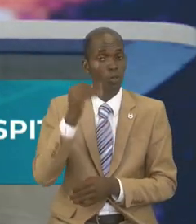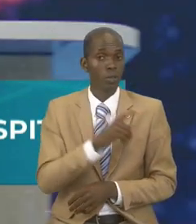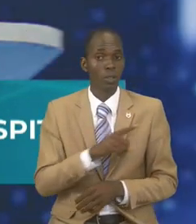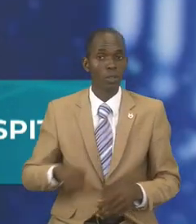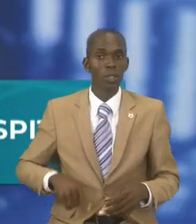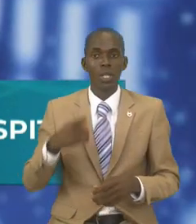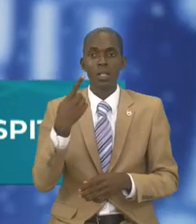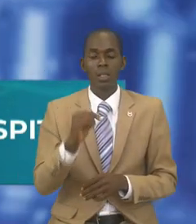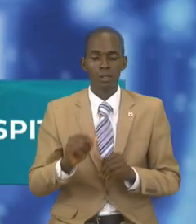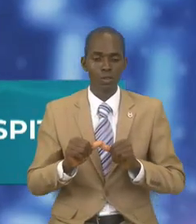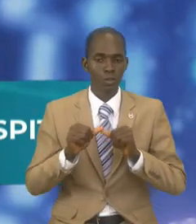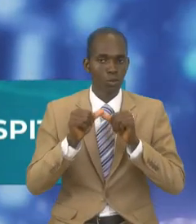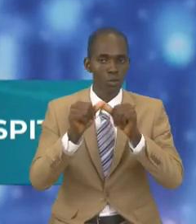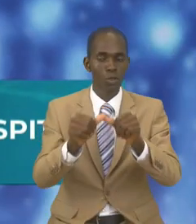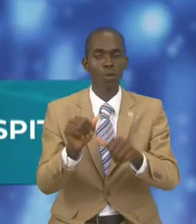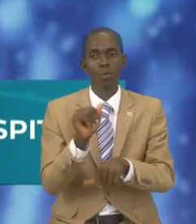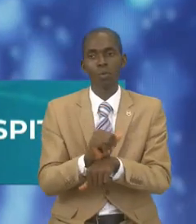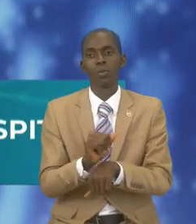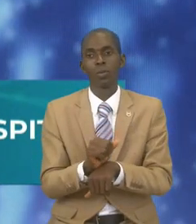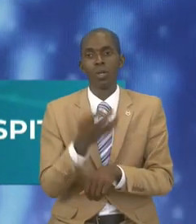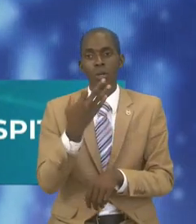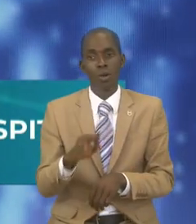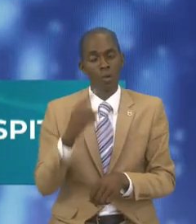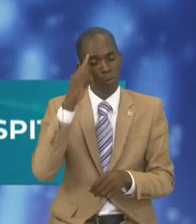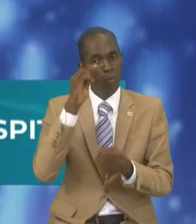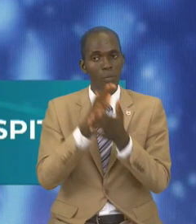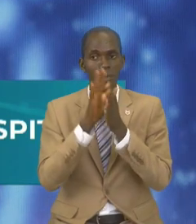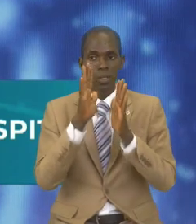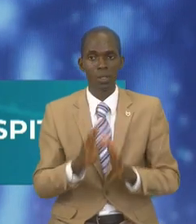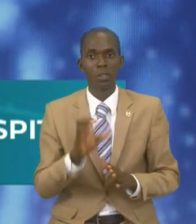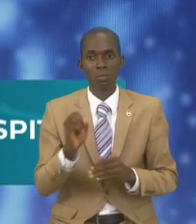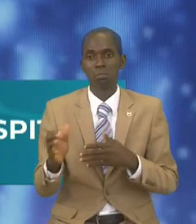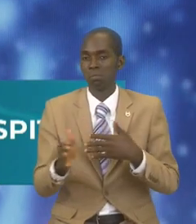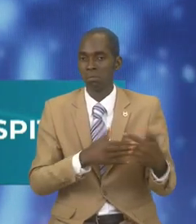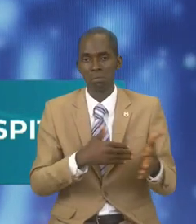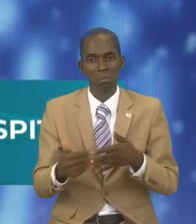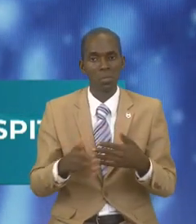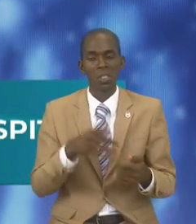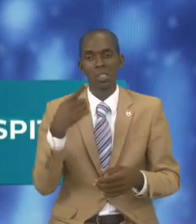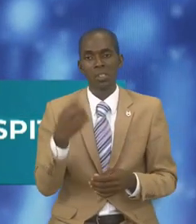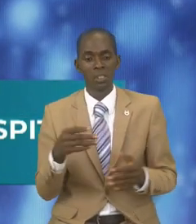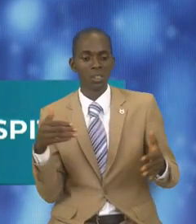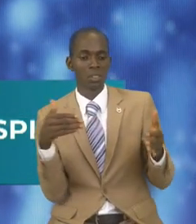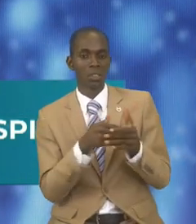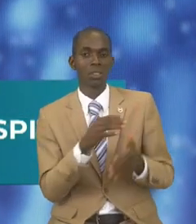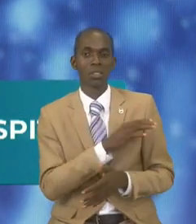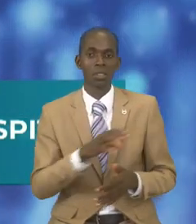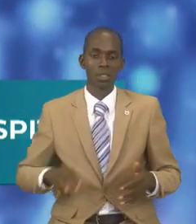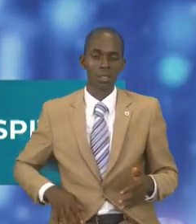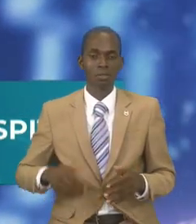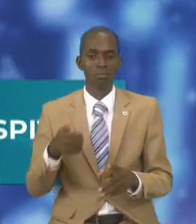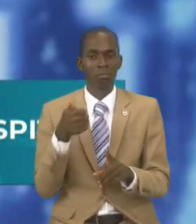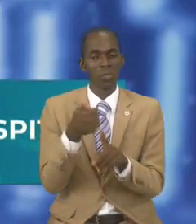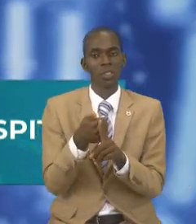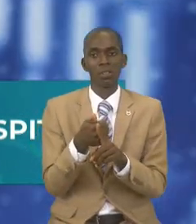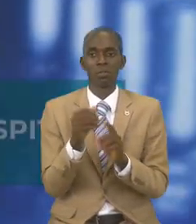continual exploits of saints despite the Antichrist self-will. We're coming